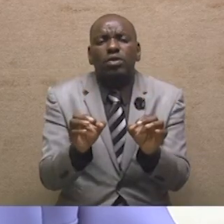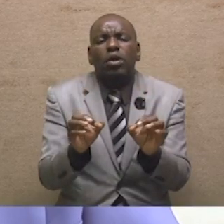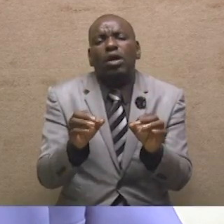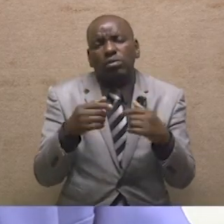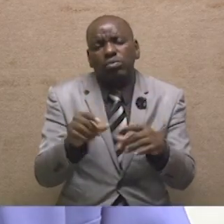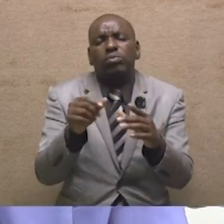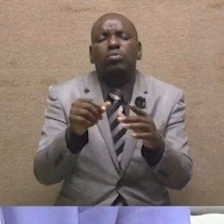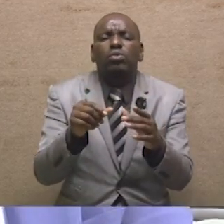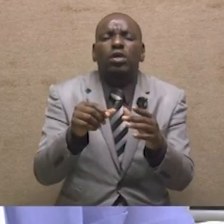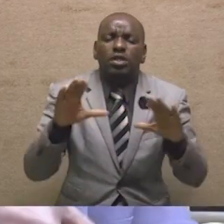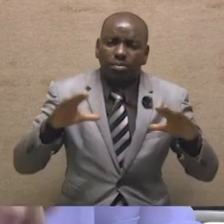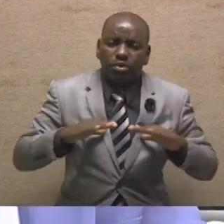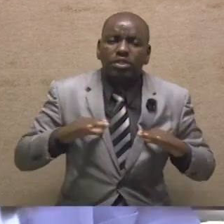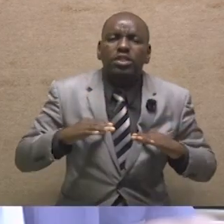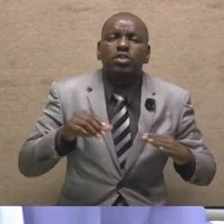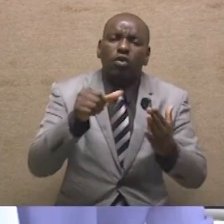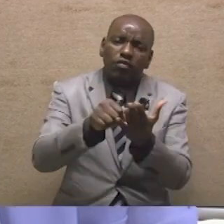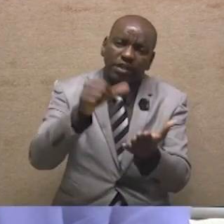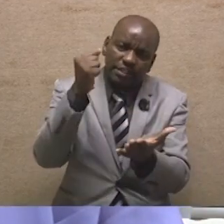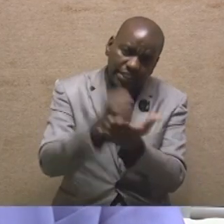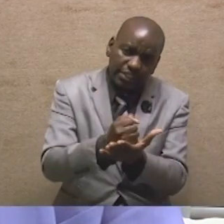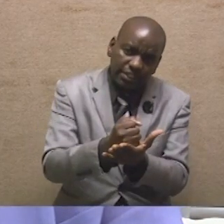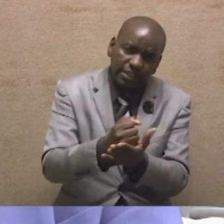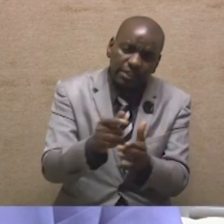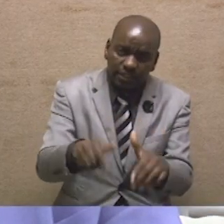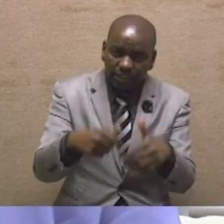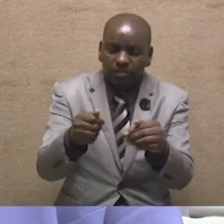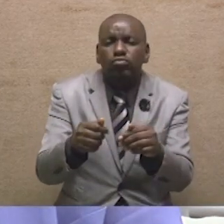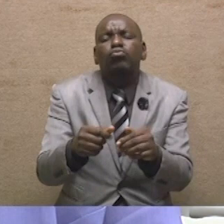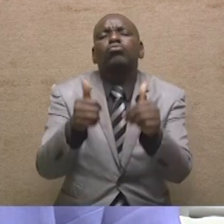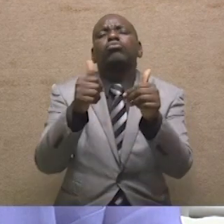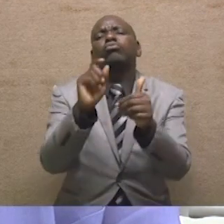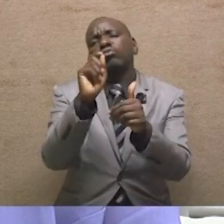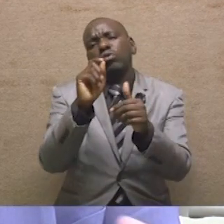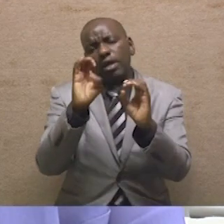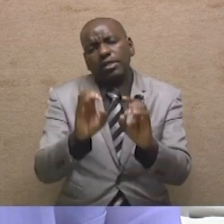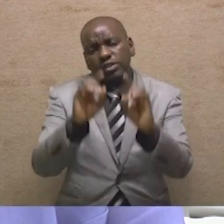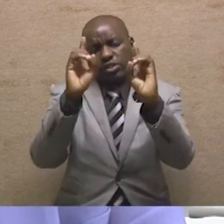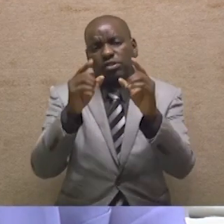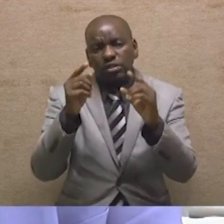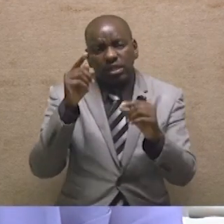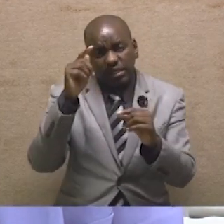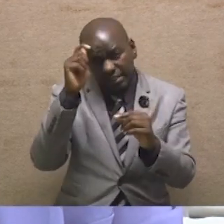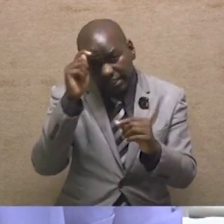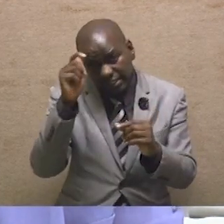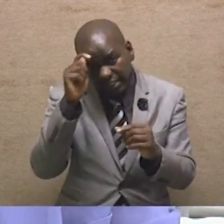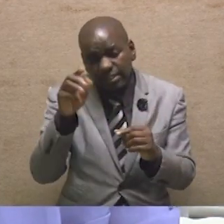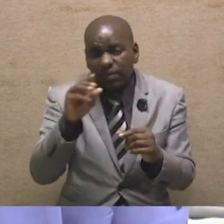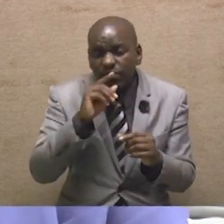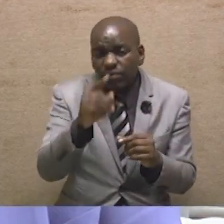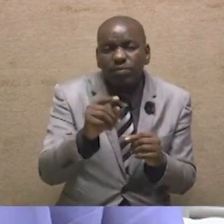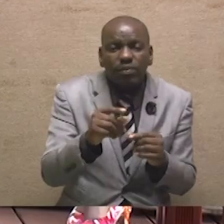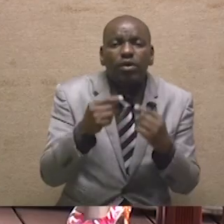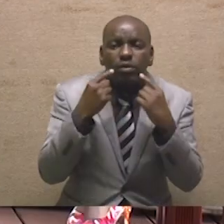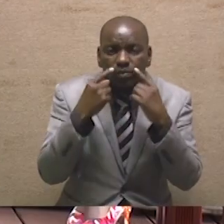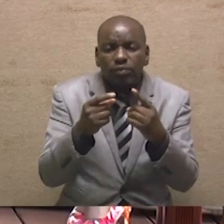school. Now, the imputation of registration that is necessarily brings quality, that has to be